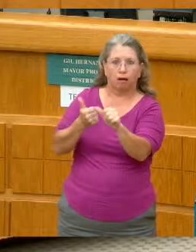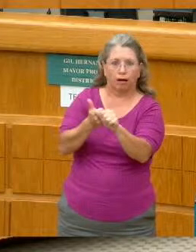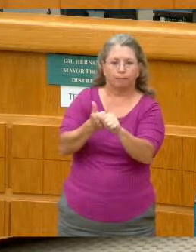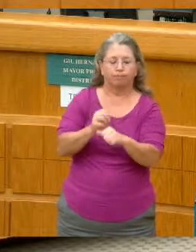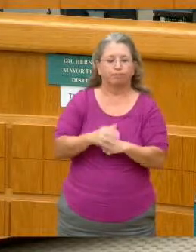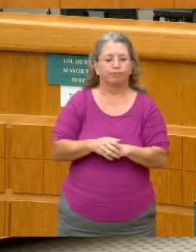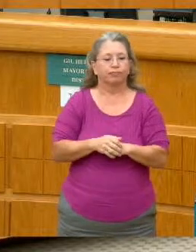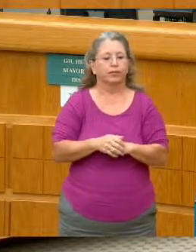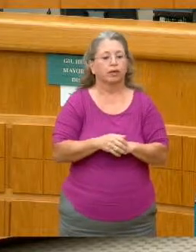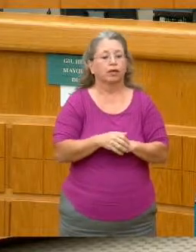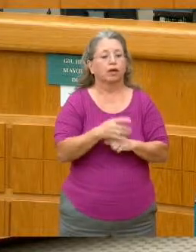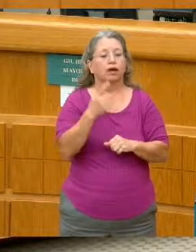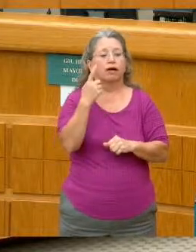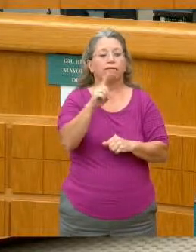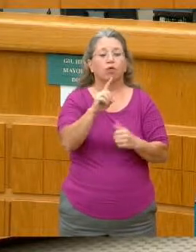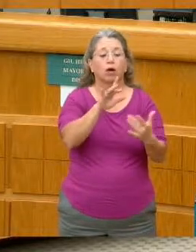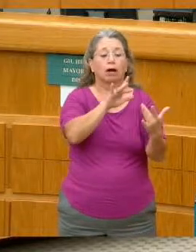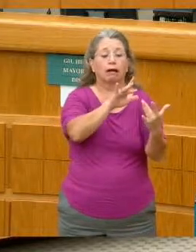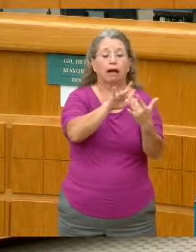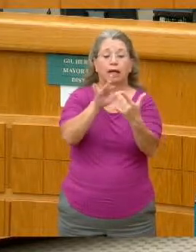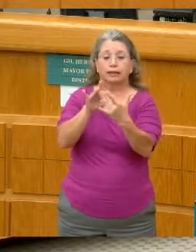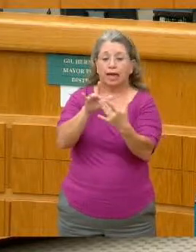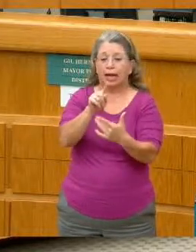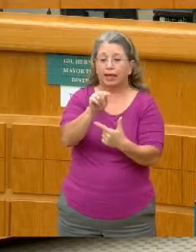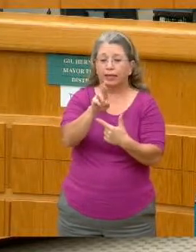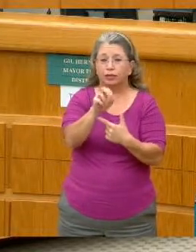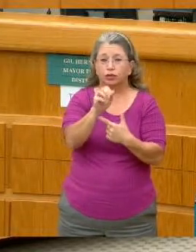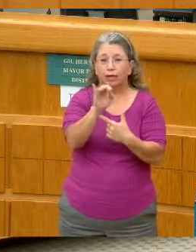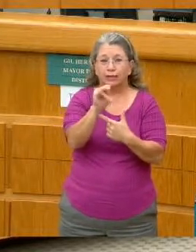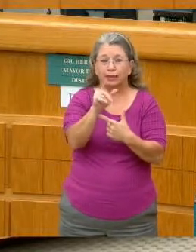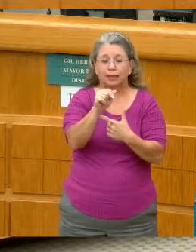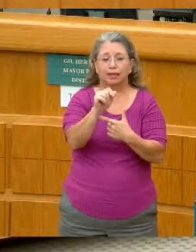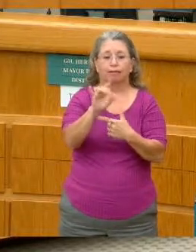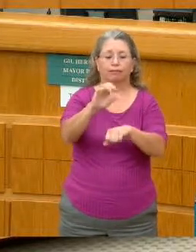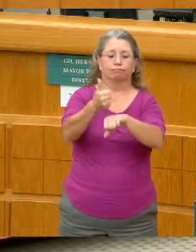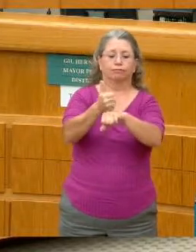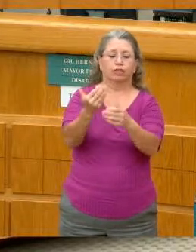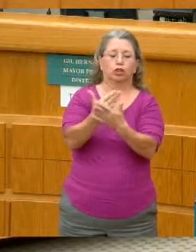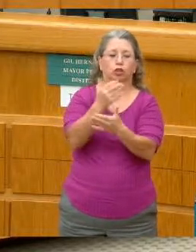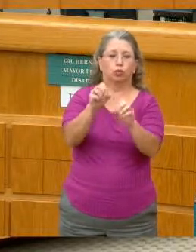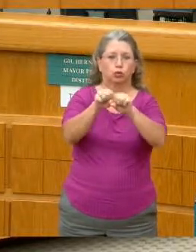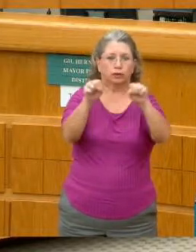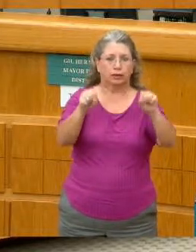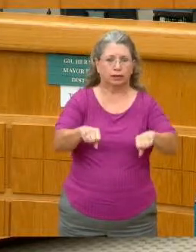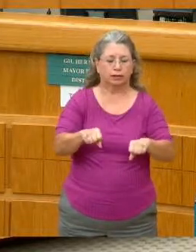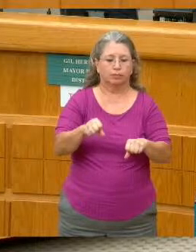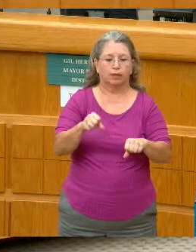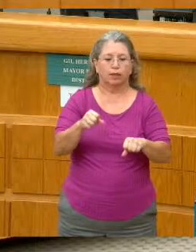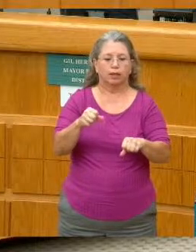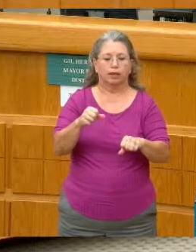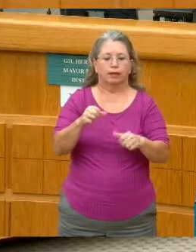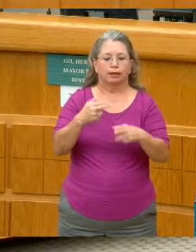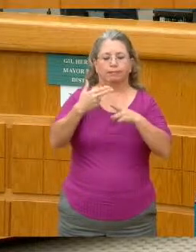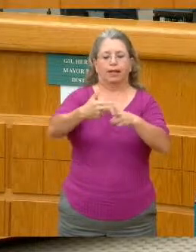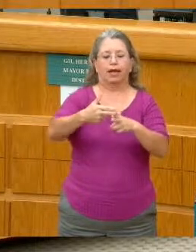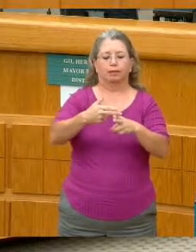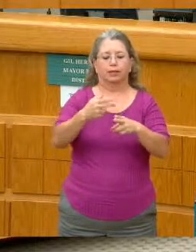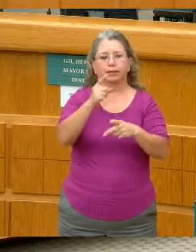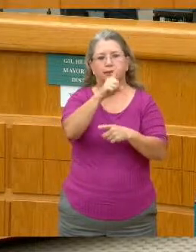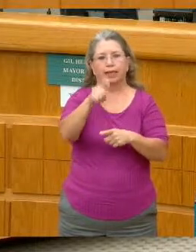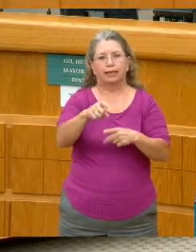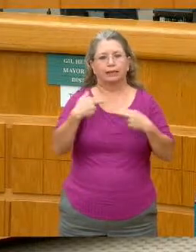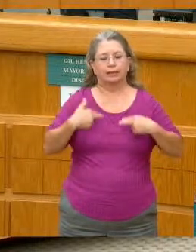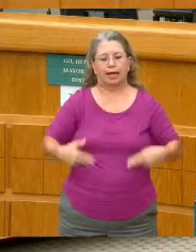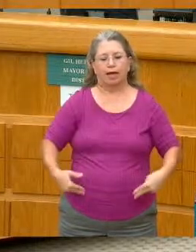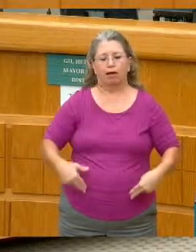tracing, a new system was put in place, which came to be known as the Texas Health Trace. As this new